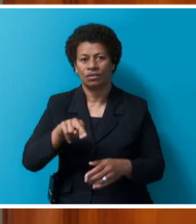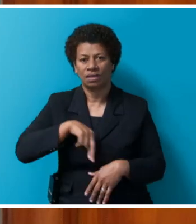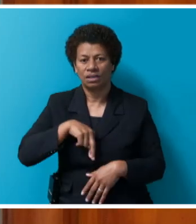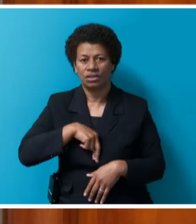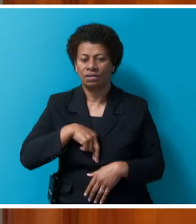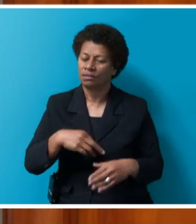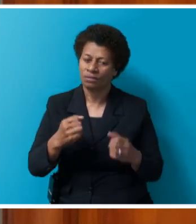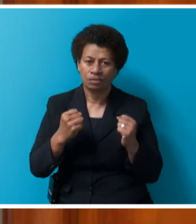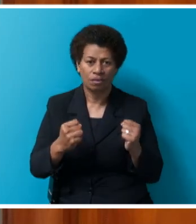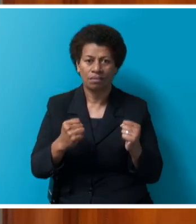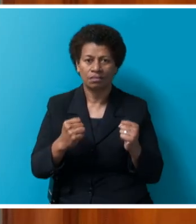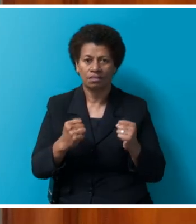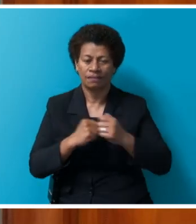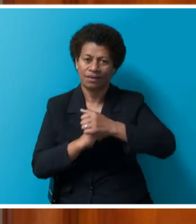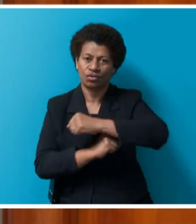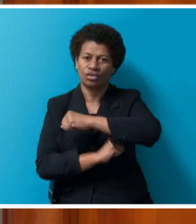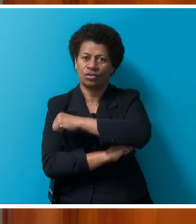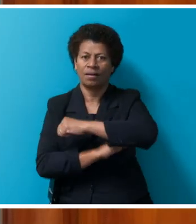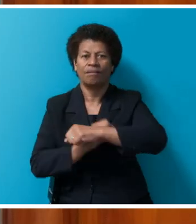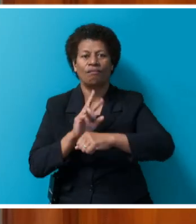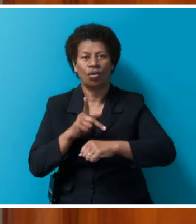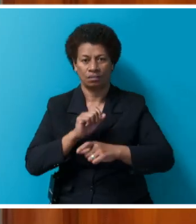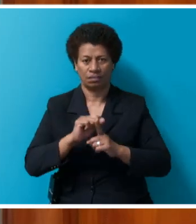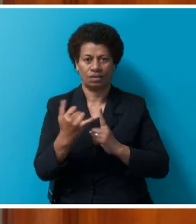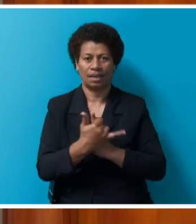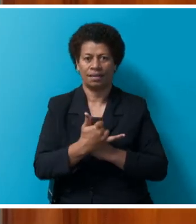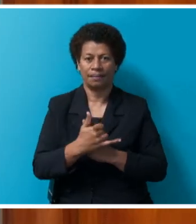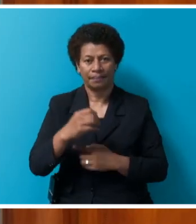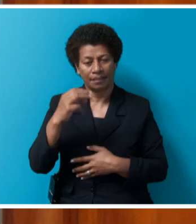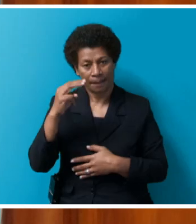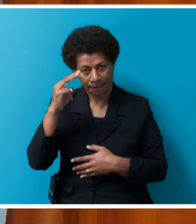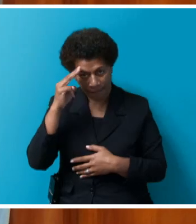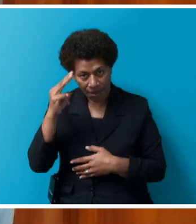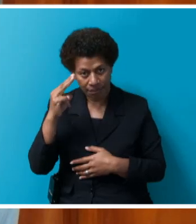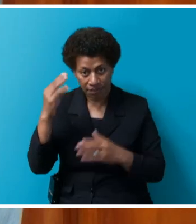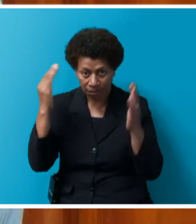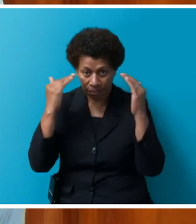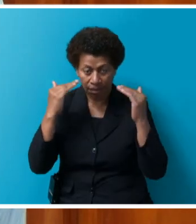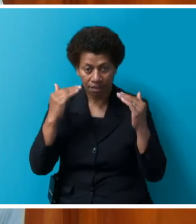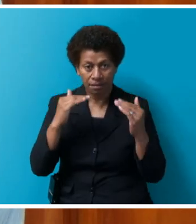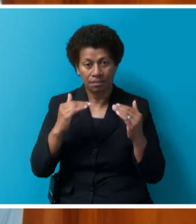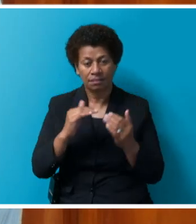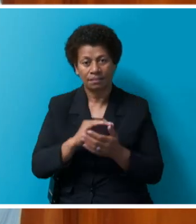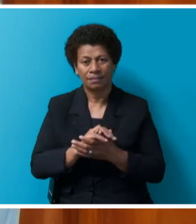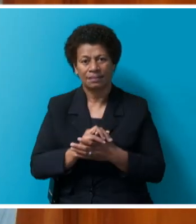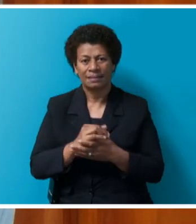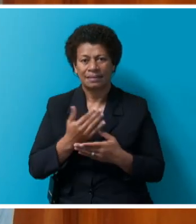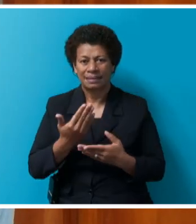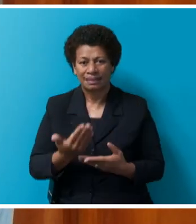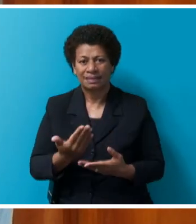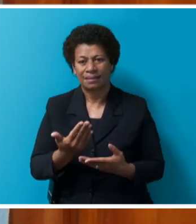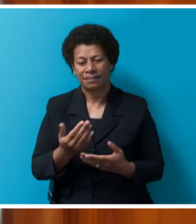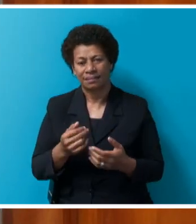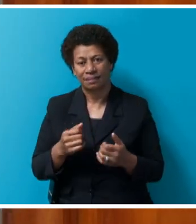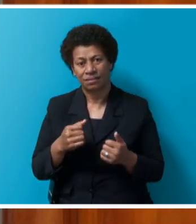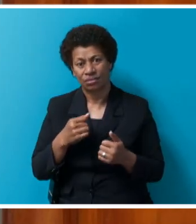society. Madam Deputy Speaker, it is with profound humility and deep emotion that I take a few good minutes